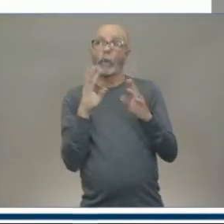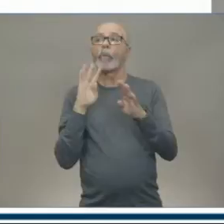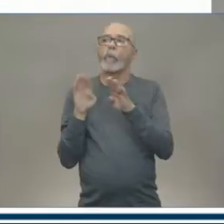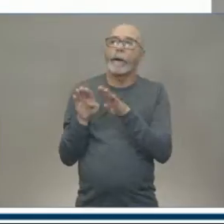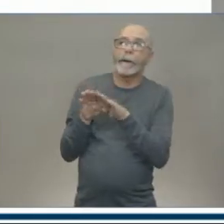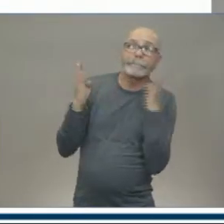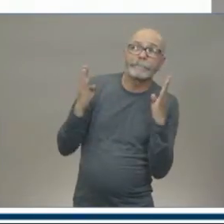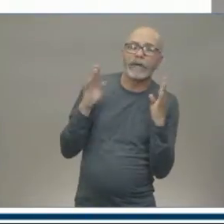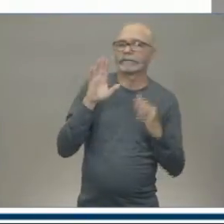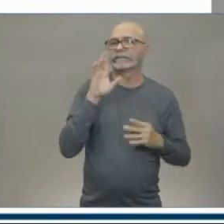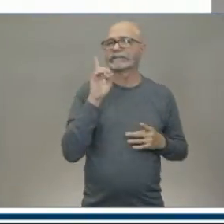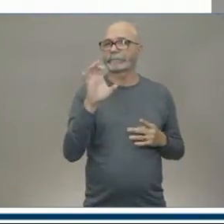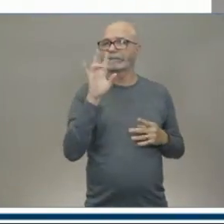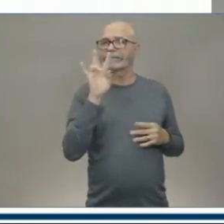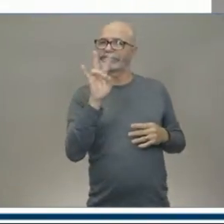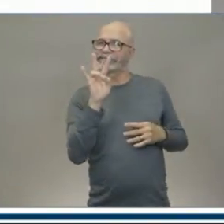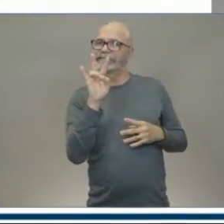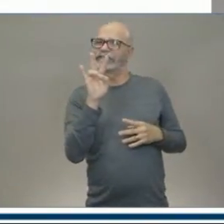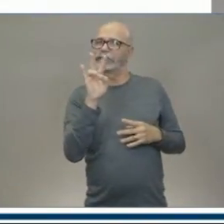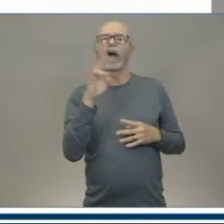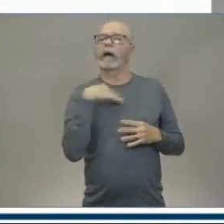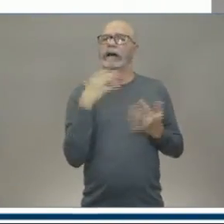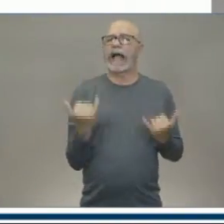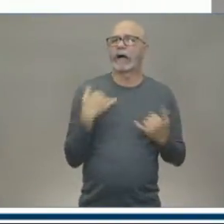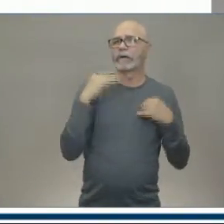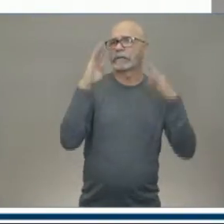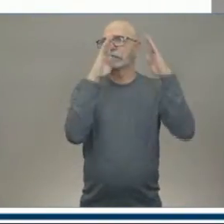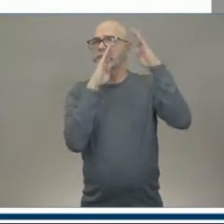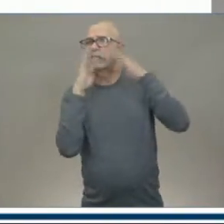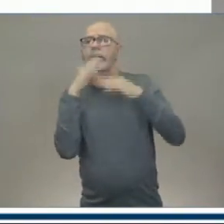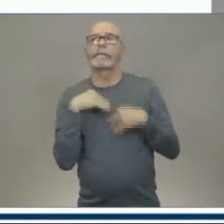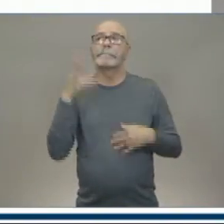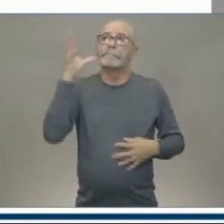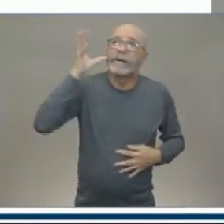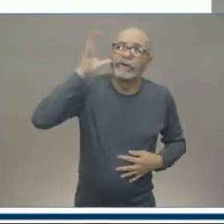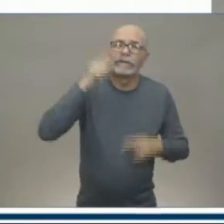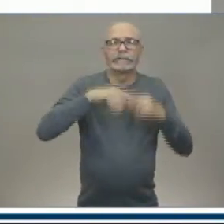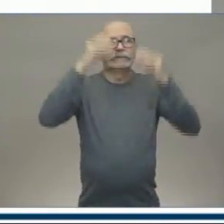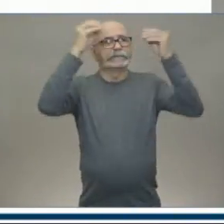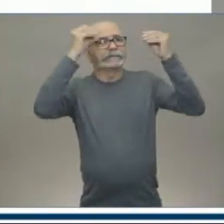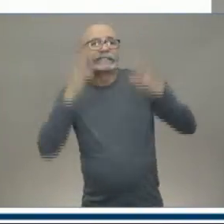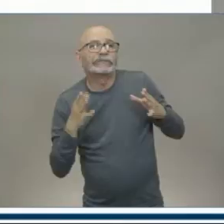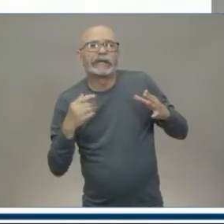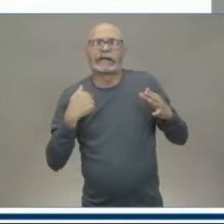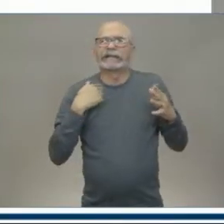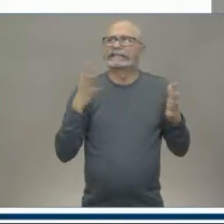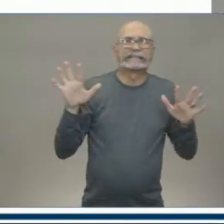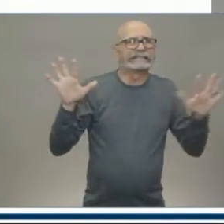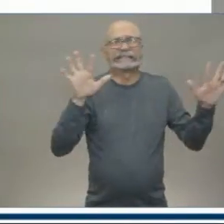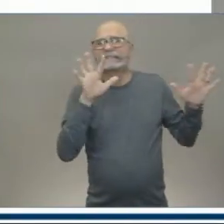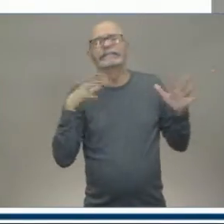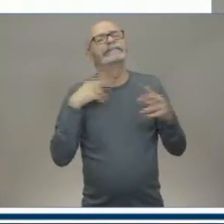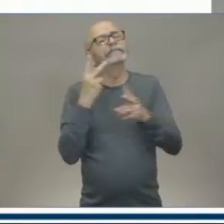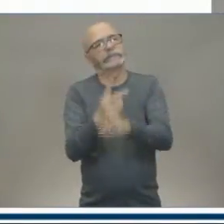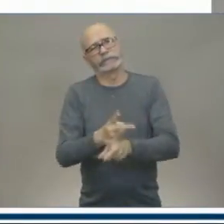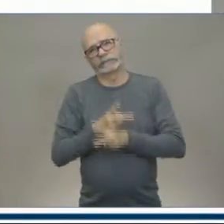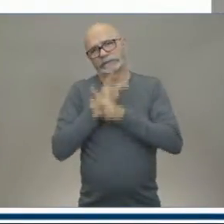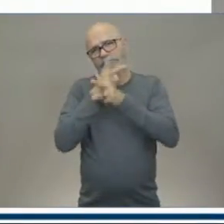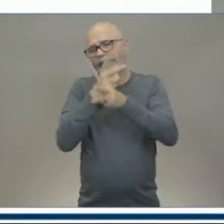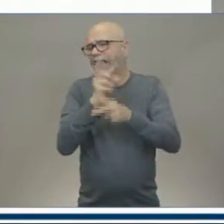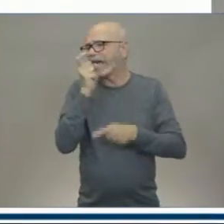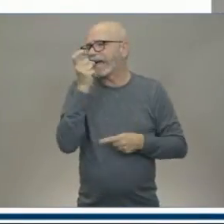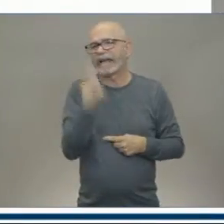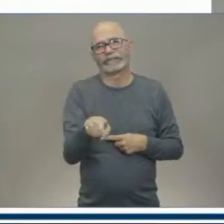of concern among parents and teachers, and has been done out of an abundance of caution. So let me move